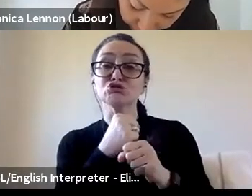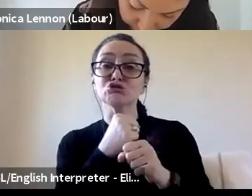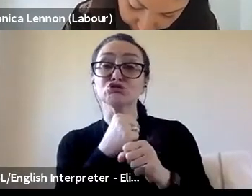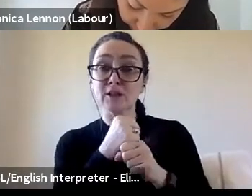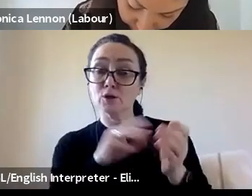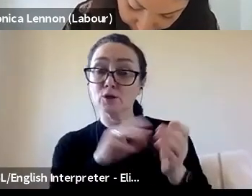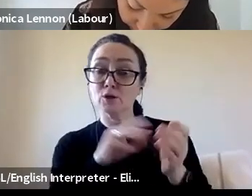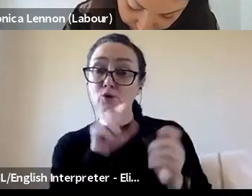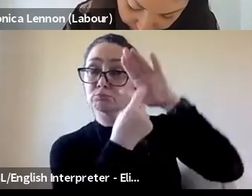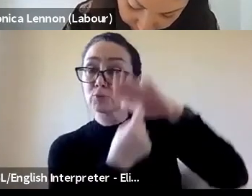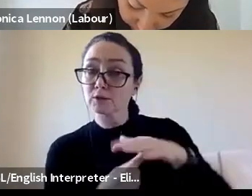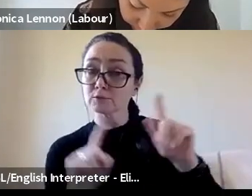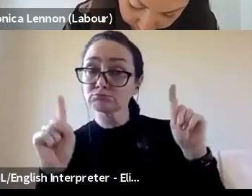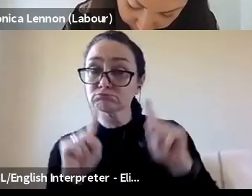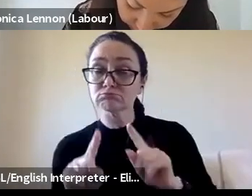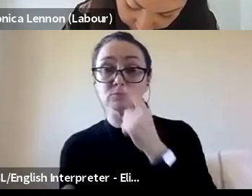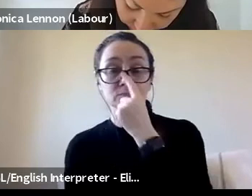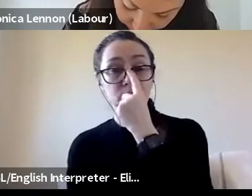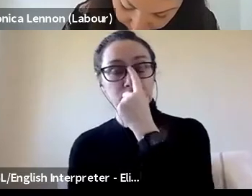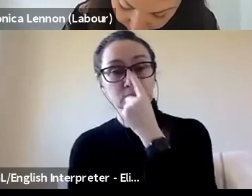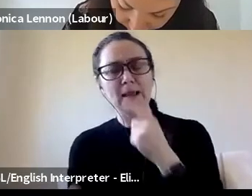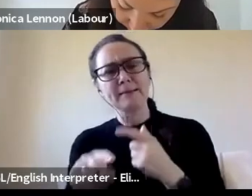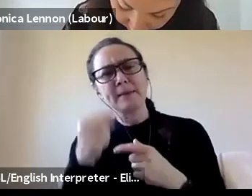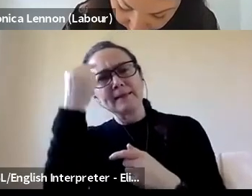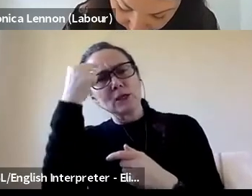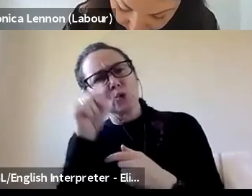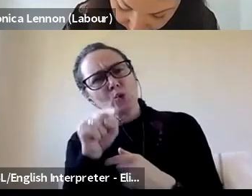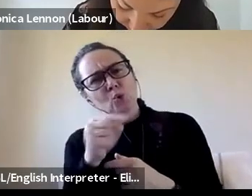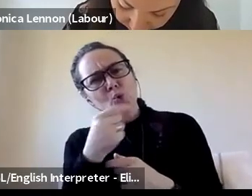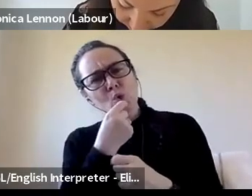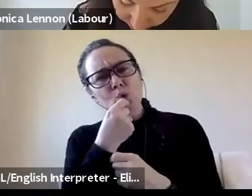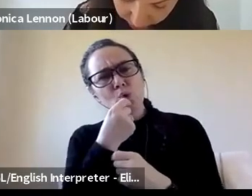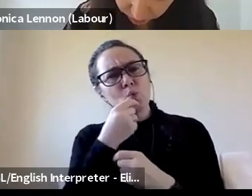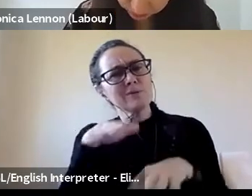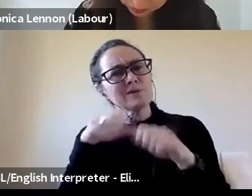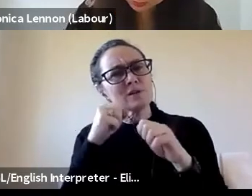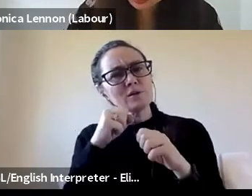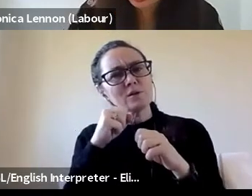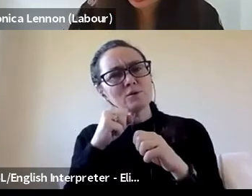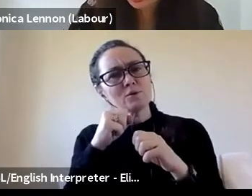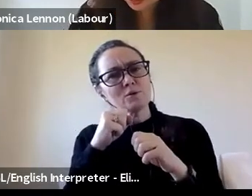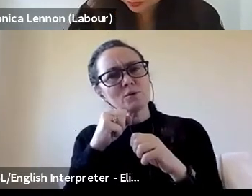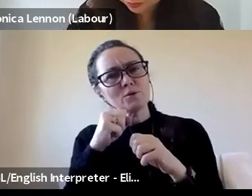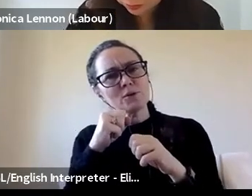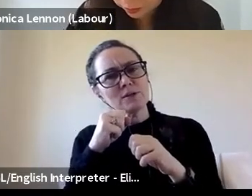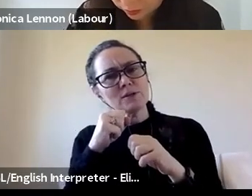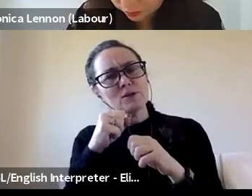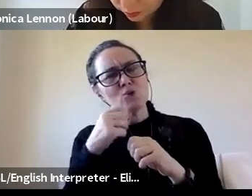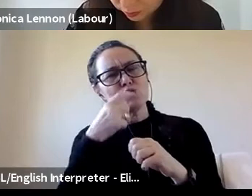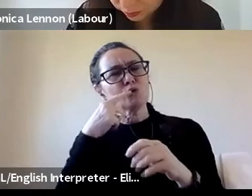and care services. I think you, when we started talking, talked about getting upstream, you know, getting into